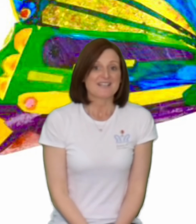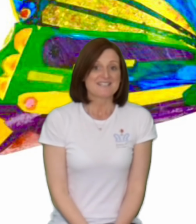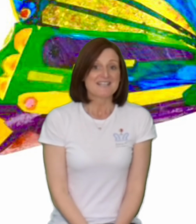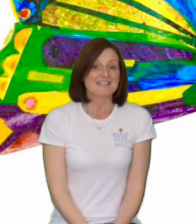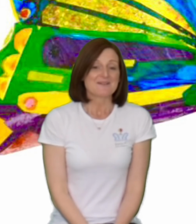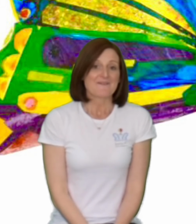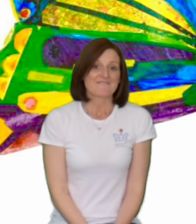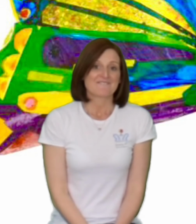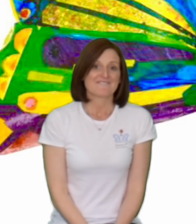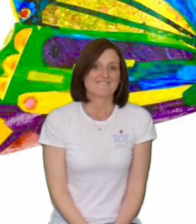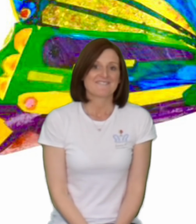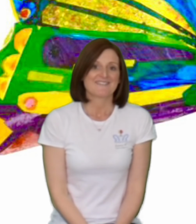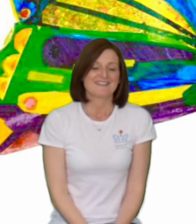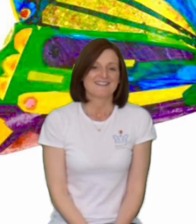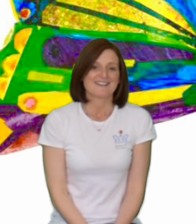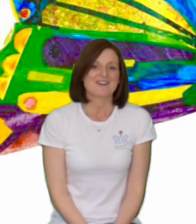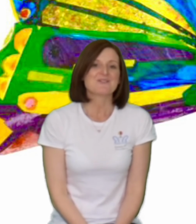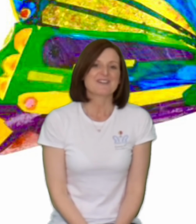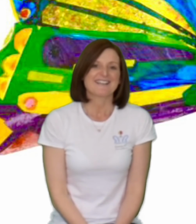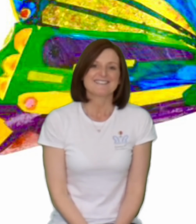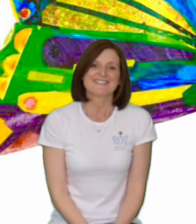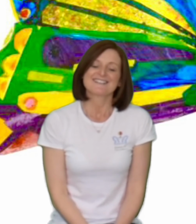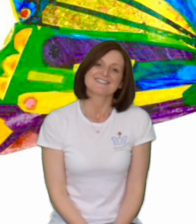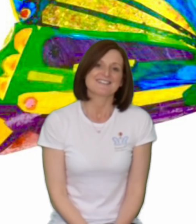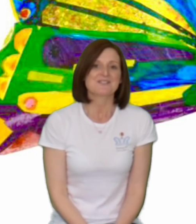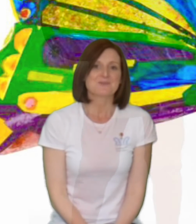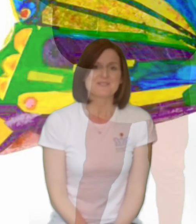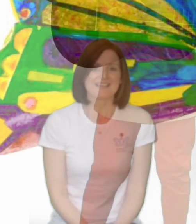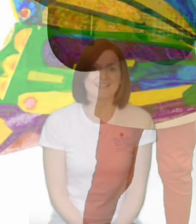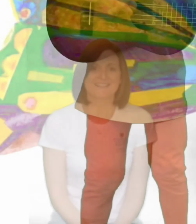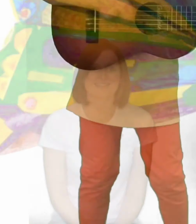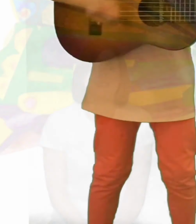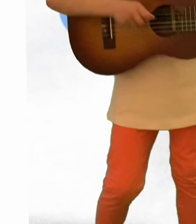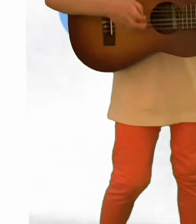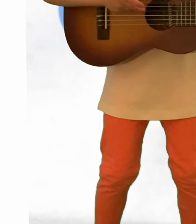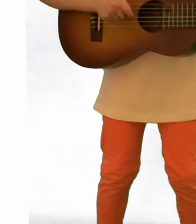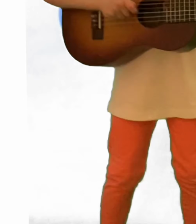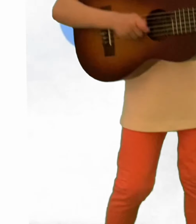Would you like to hear it? All right, let's go sing.